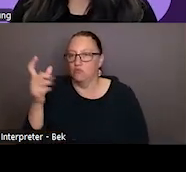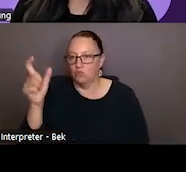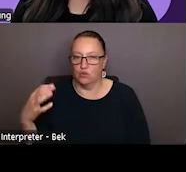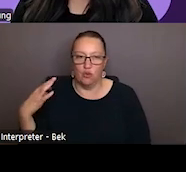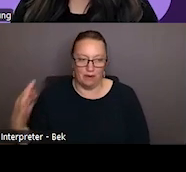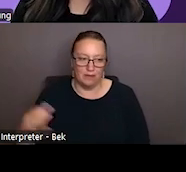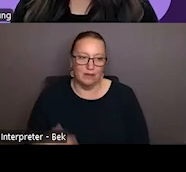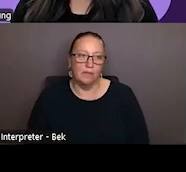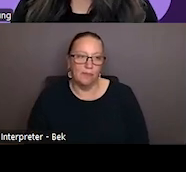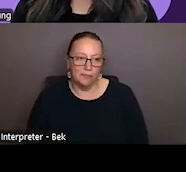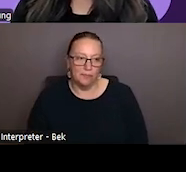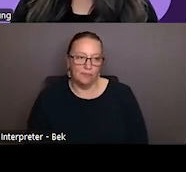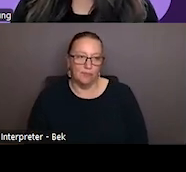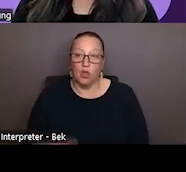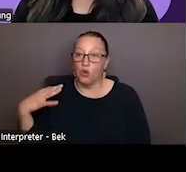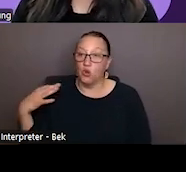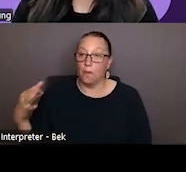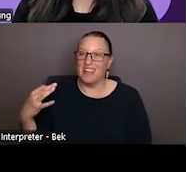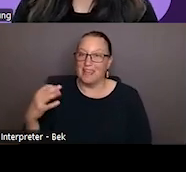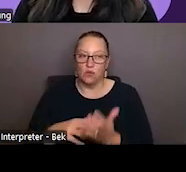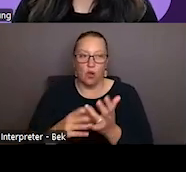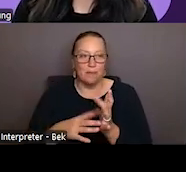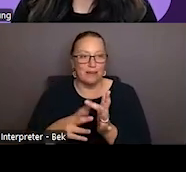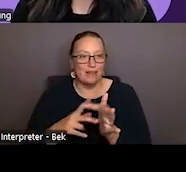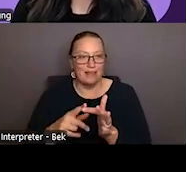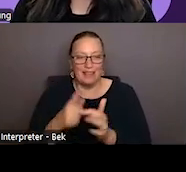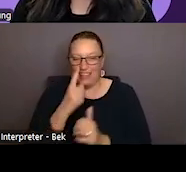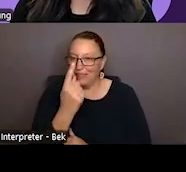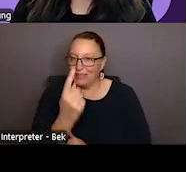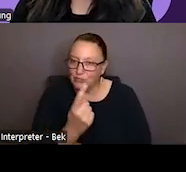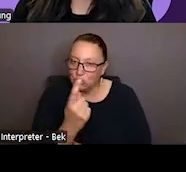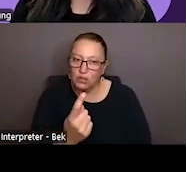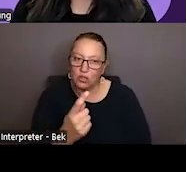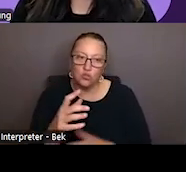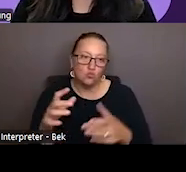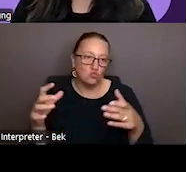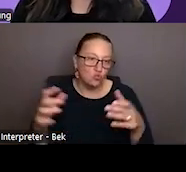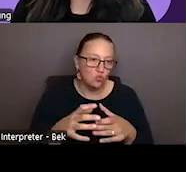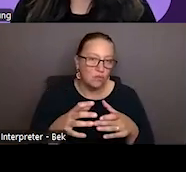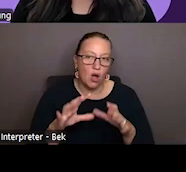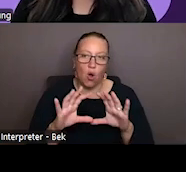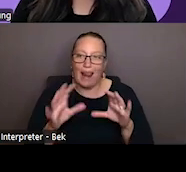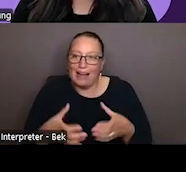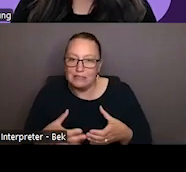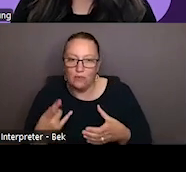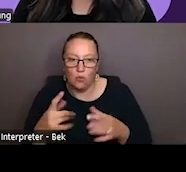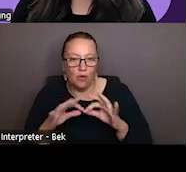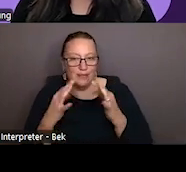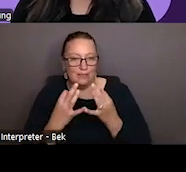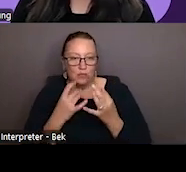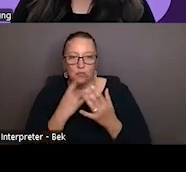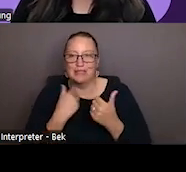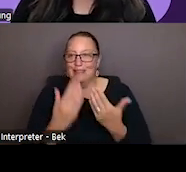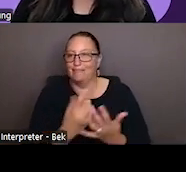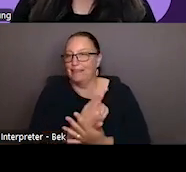Nominees can either be an individual, group, collective, or organization. And I'll quickly give an example of each from